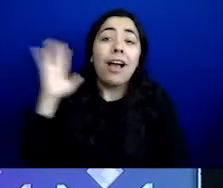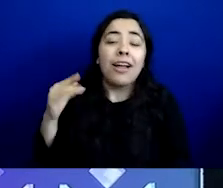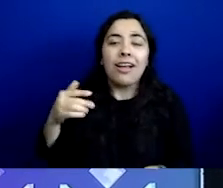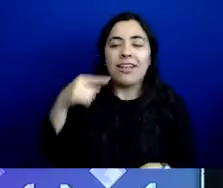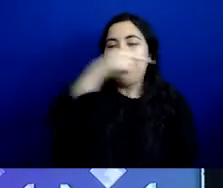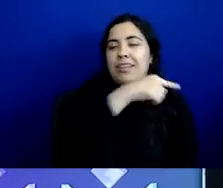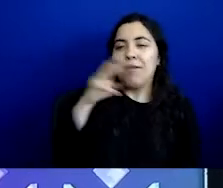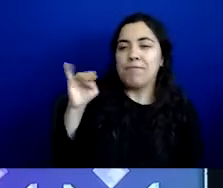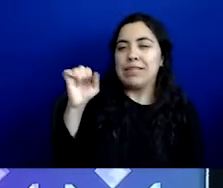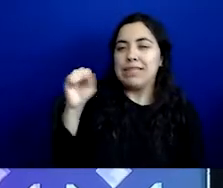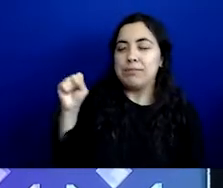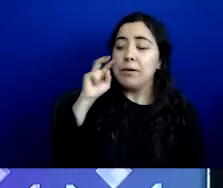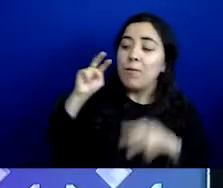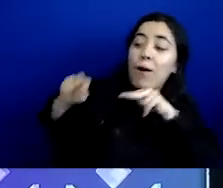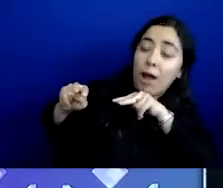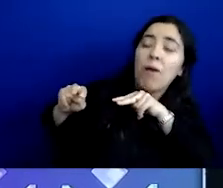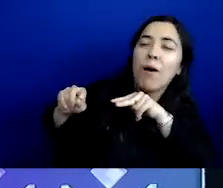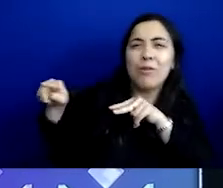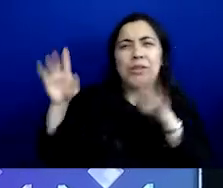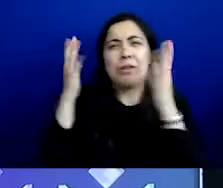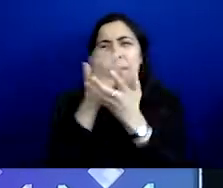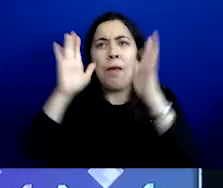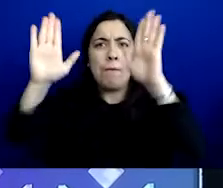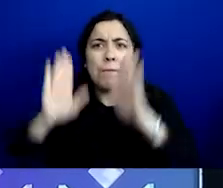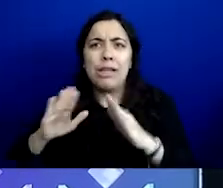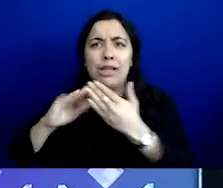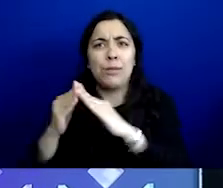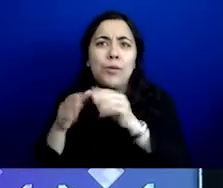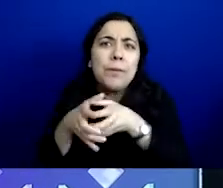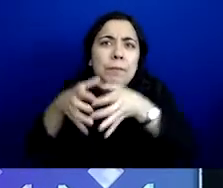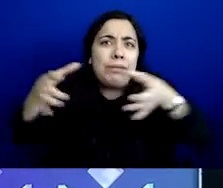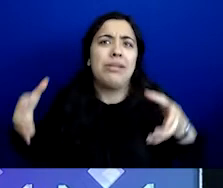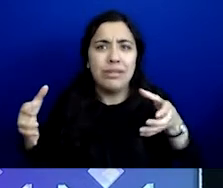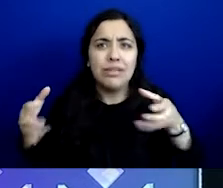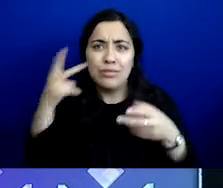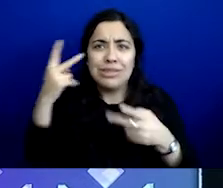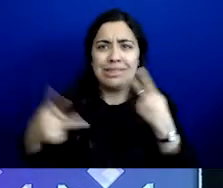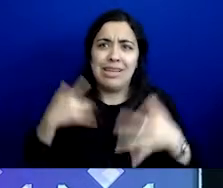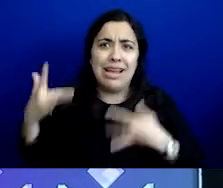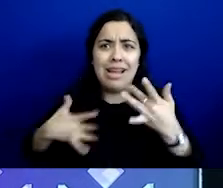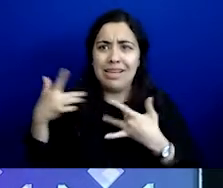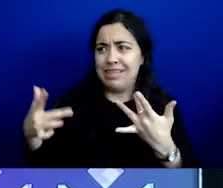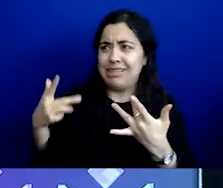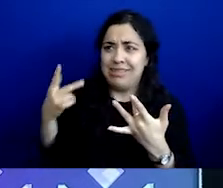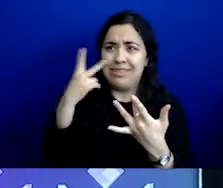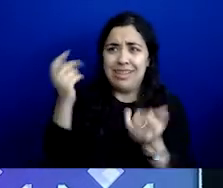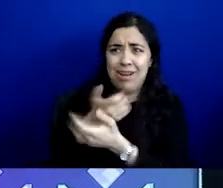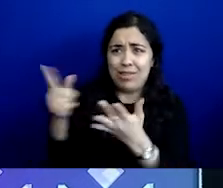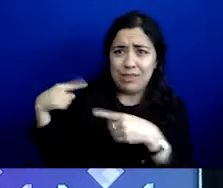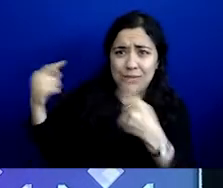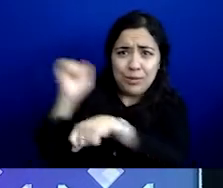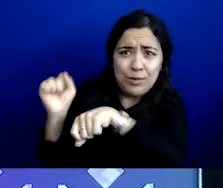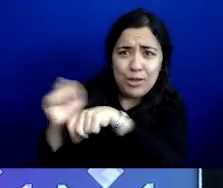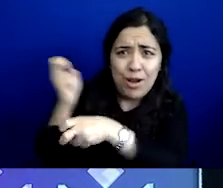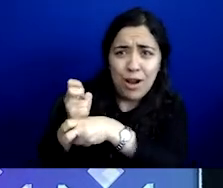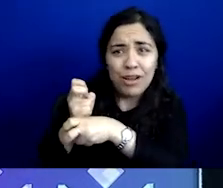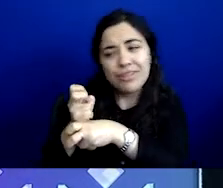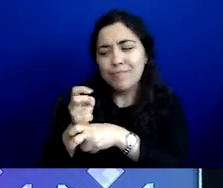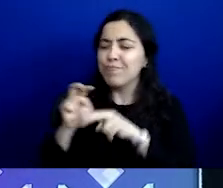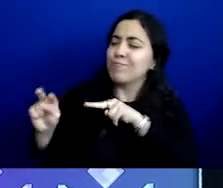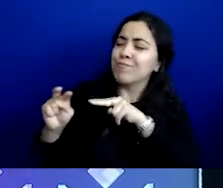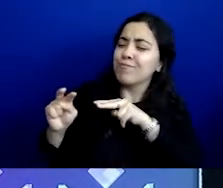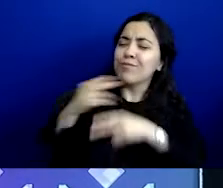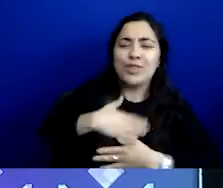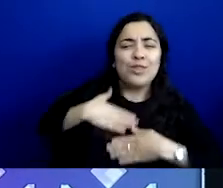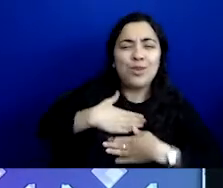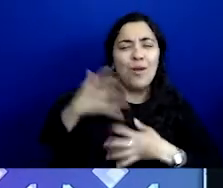from Mississippi, but she's an amazing community builder and just excited to see all the stuff that she's been working on. So it's been really fun to watch. I just want